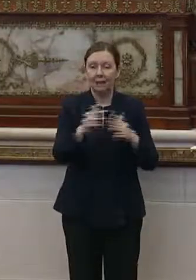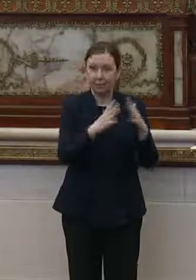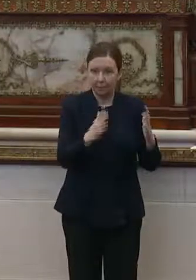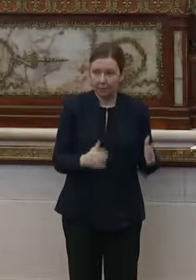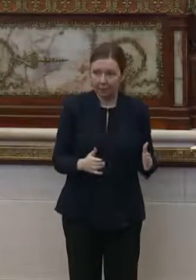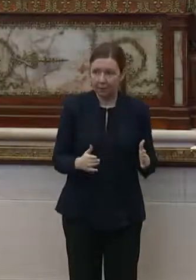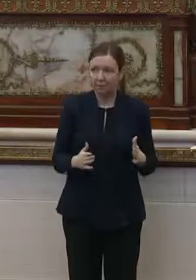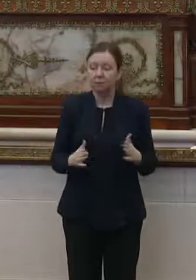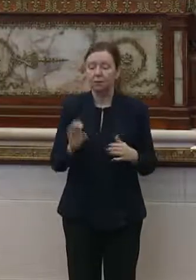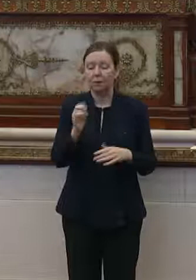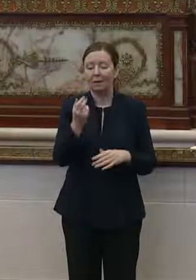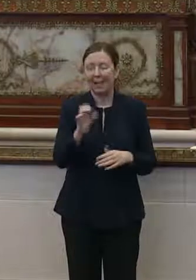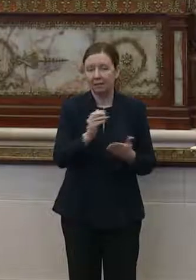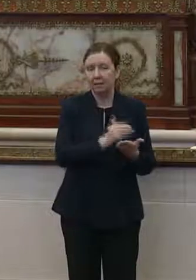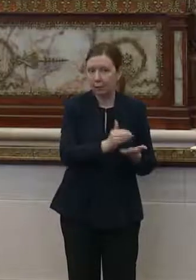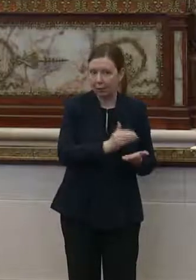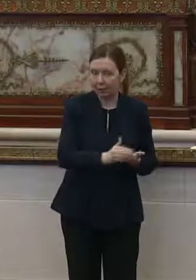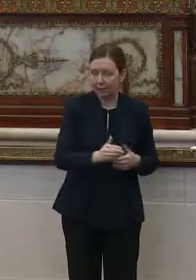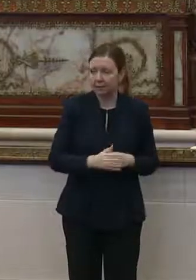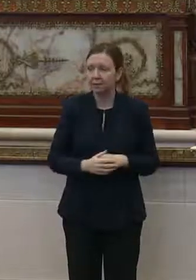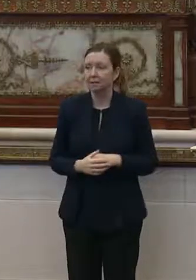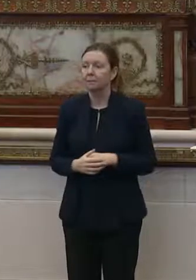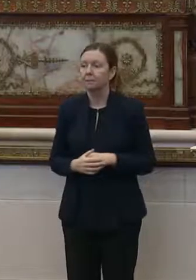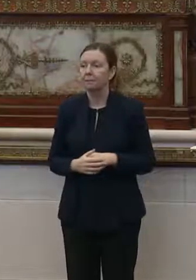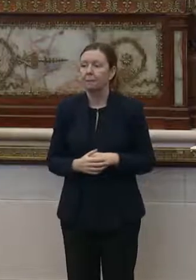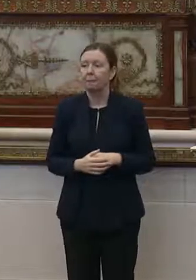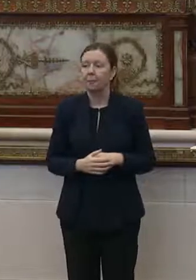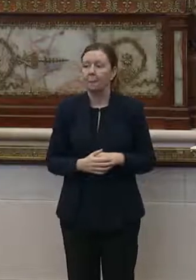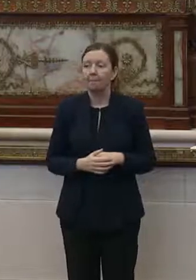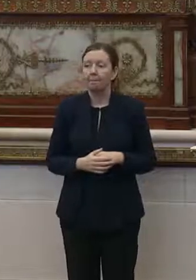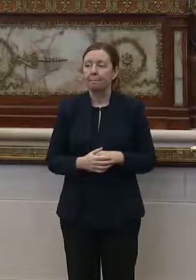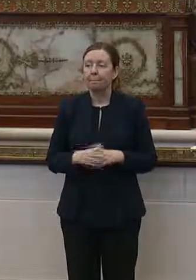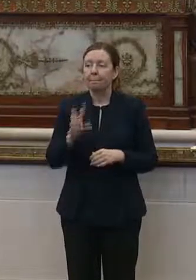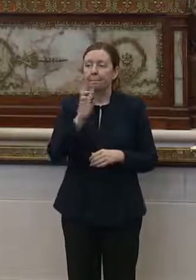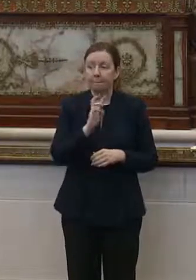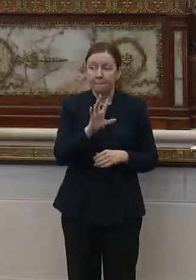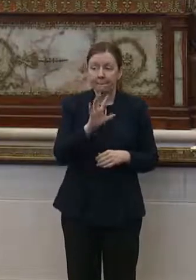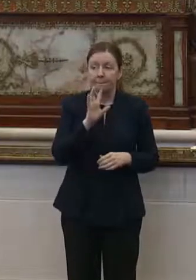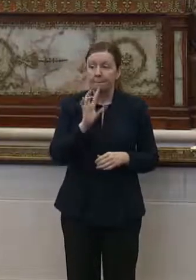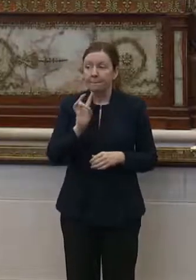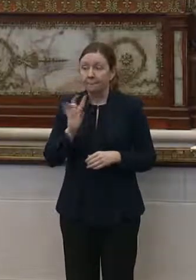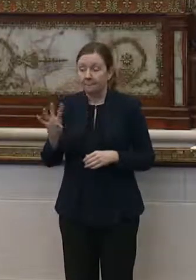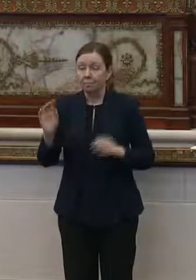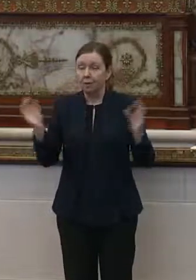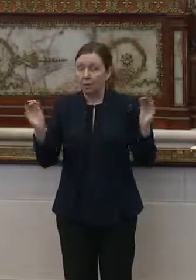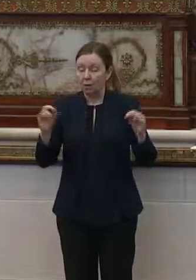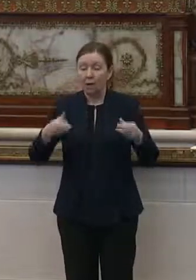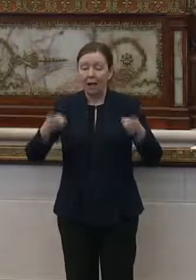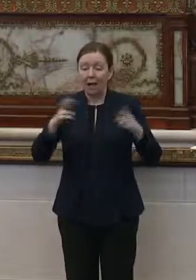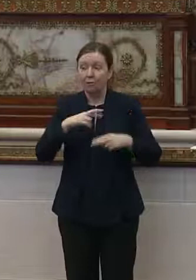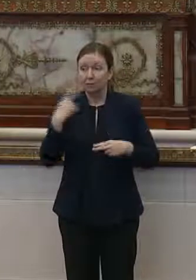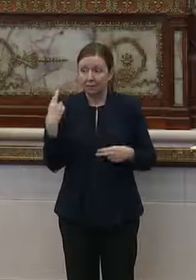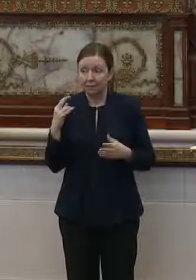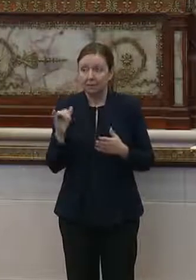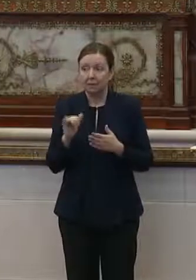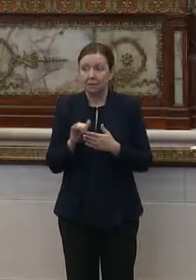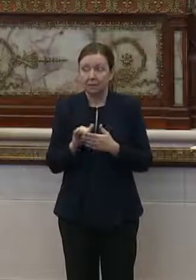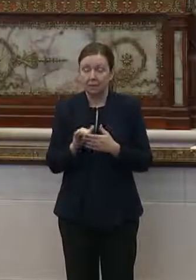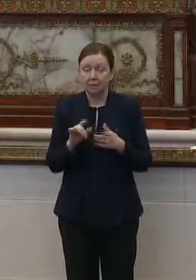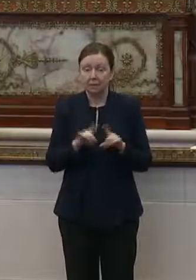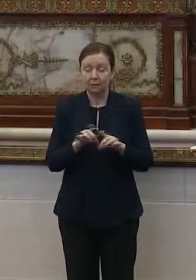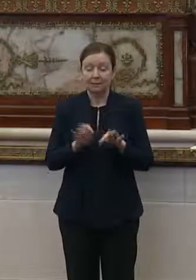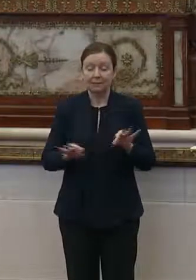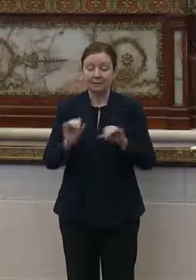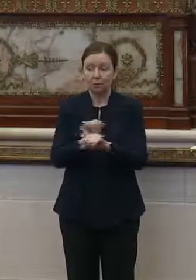ethnic minorities. The ACIP recommended that persons aged 65 to 74 who do not have high-risk medical conditions, as well as